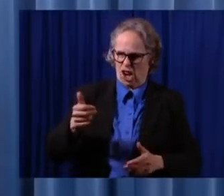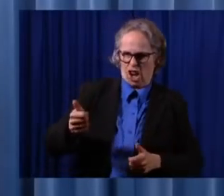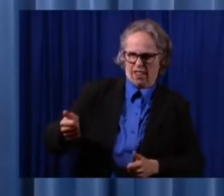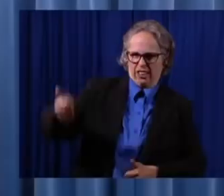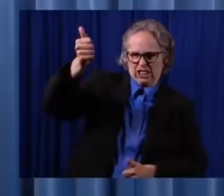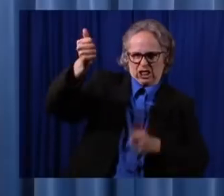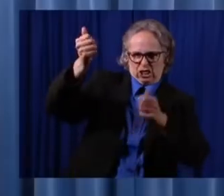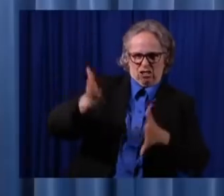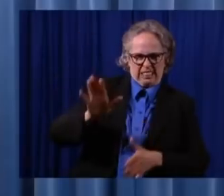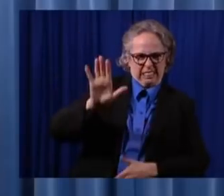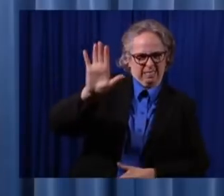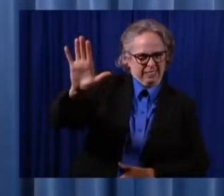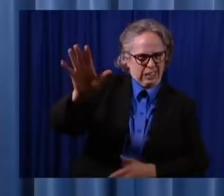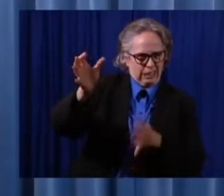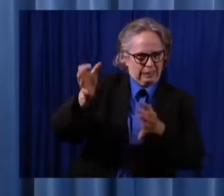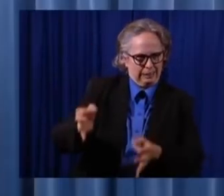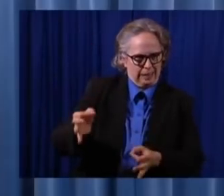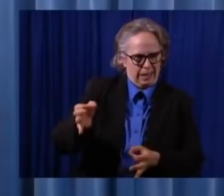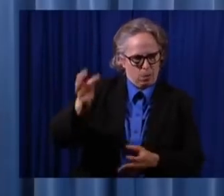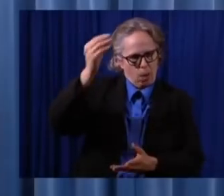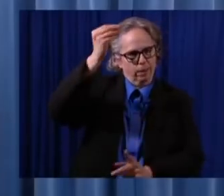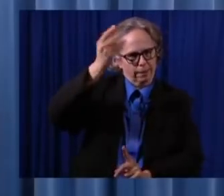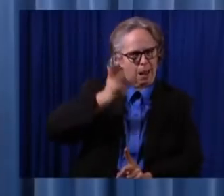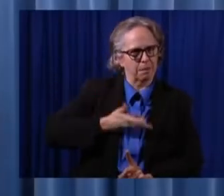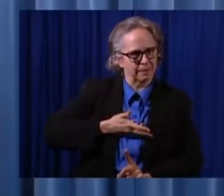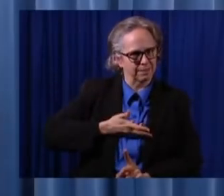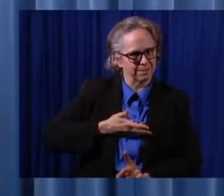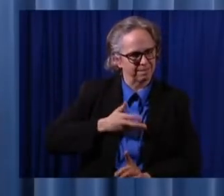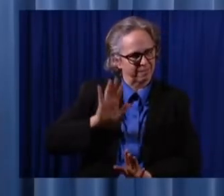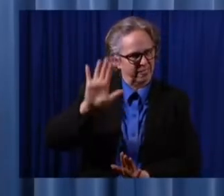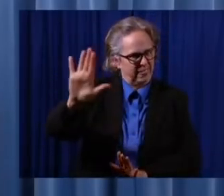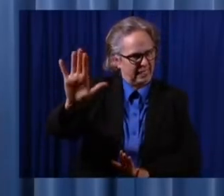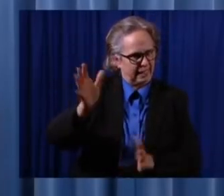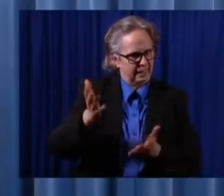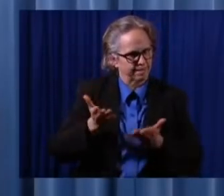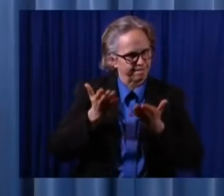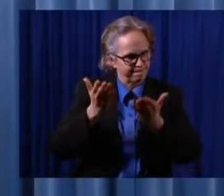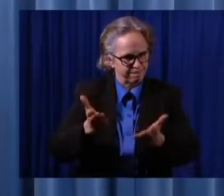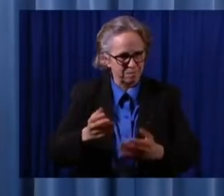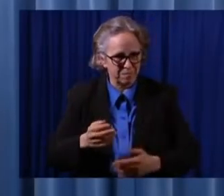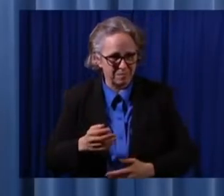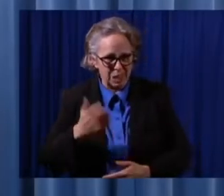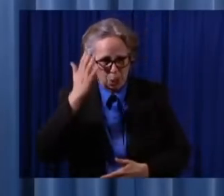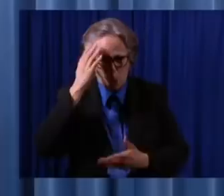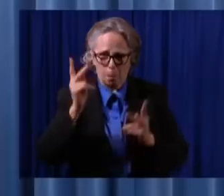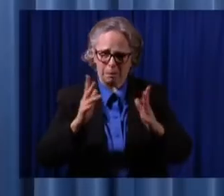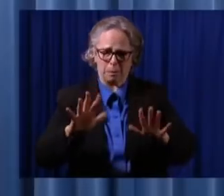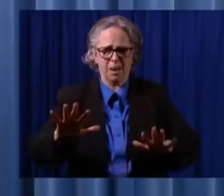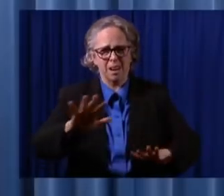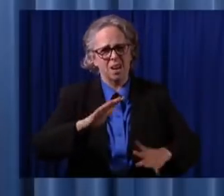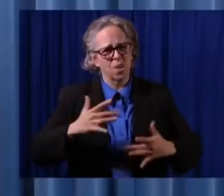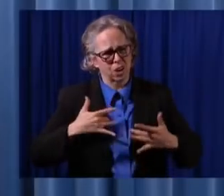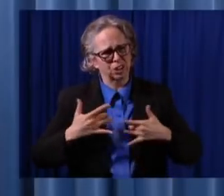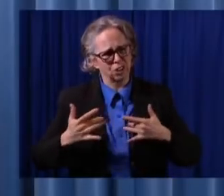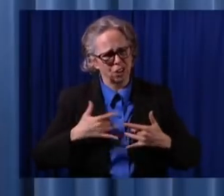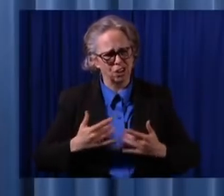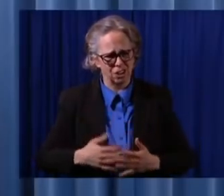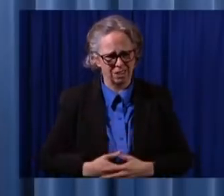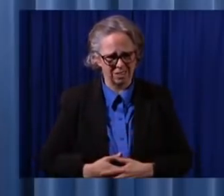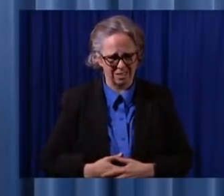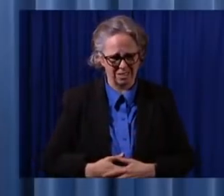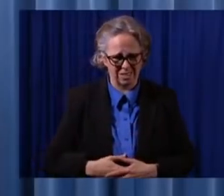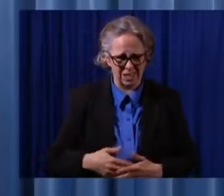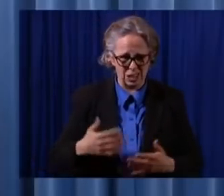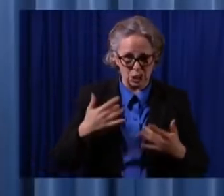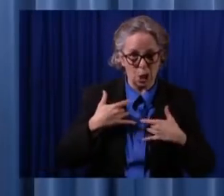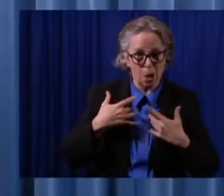recommendations. I know that there is a concern about it. We are concerned about it. We're not only concerned about visitation